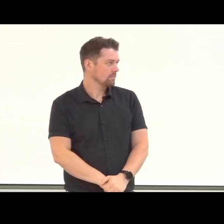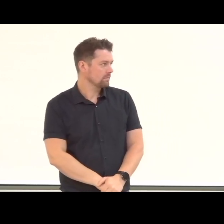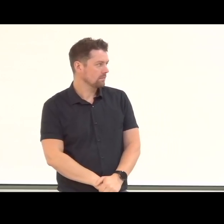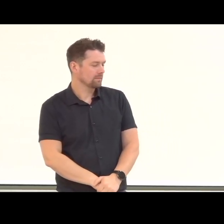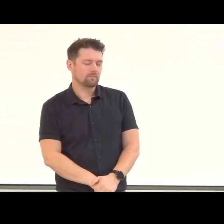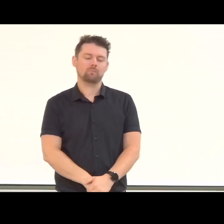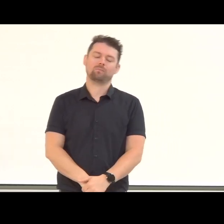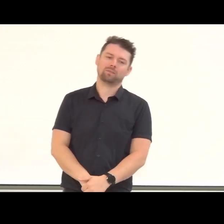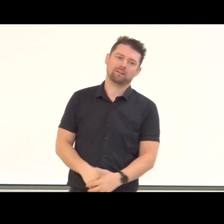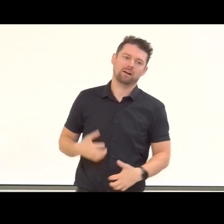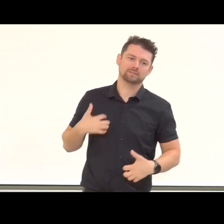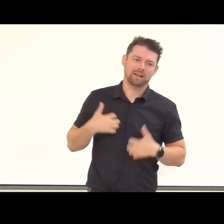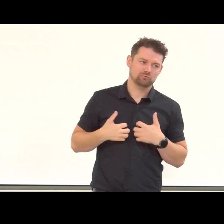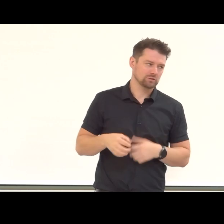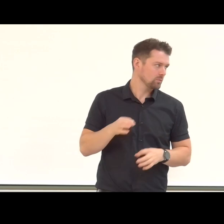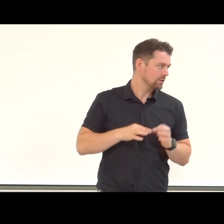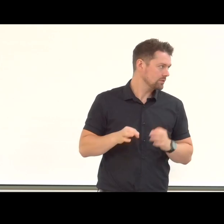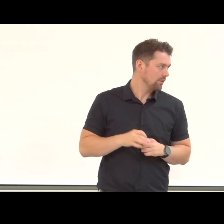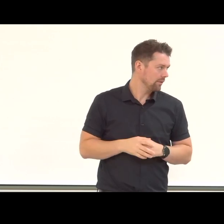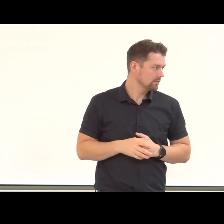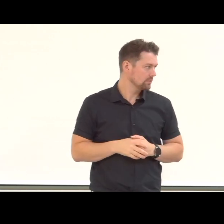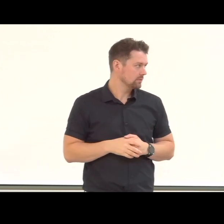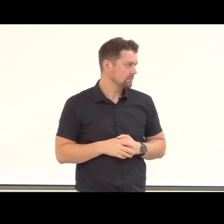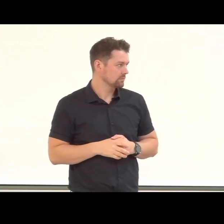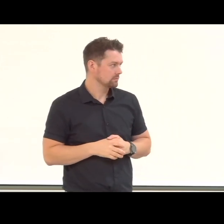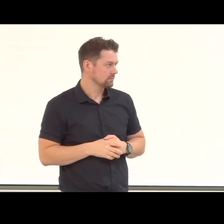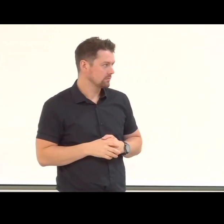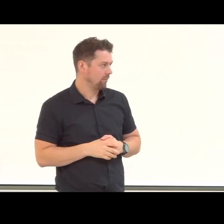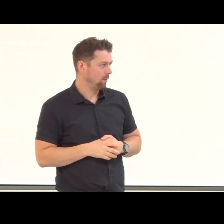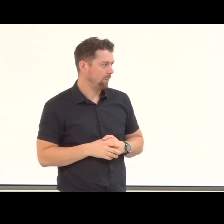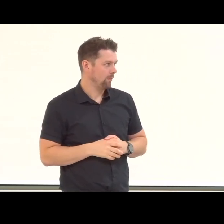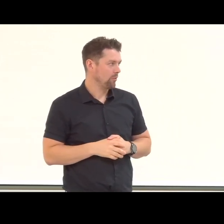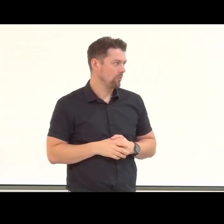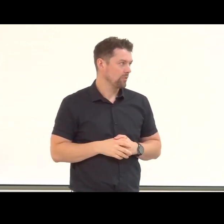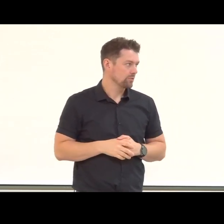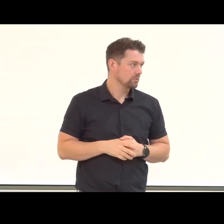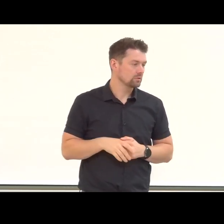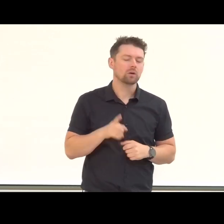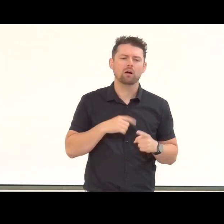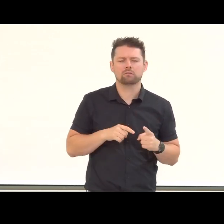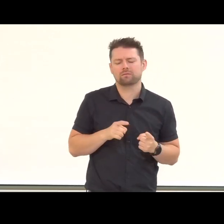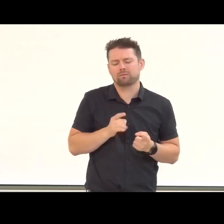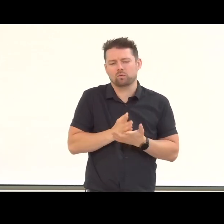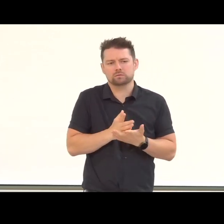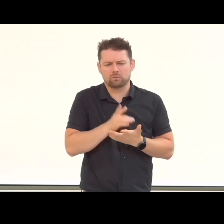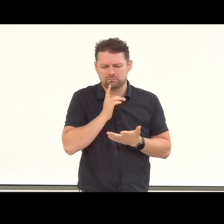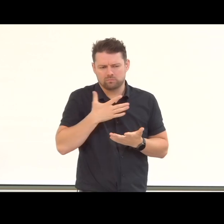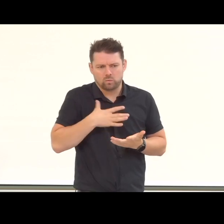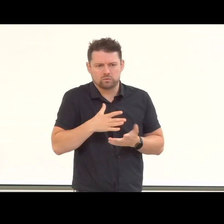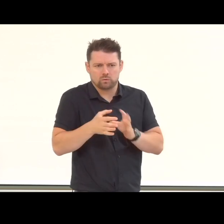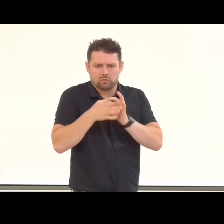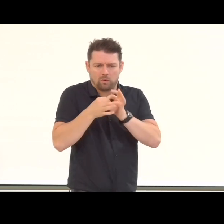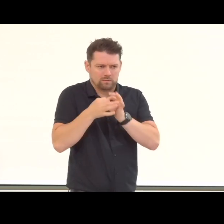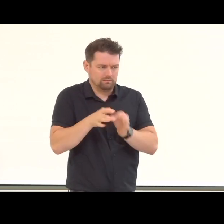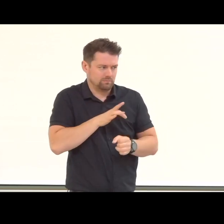It's an interesting question, because if we say now no to cooperation, what does it make us? Yeah? No, of course we would be open to cooperation there, because it's a